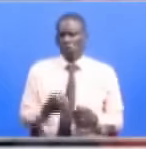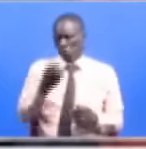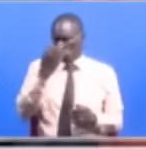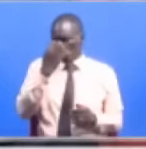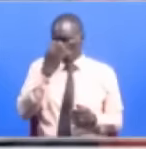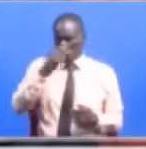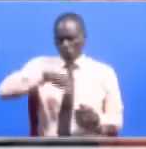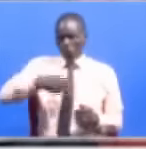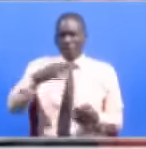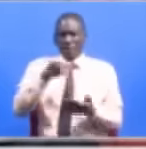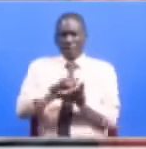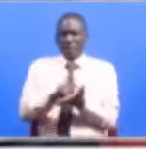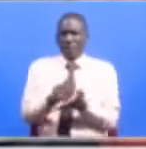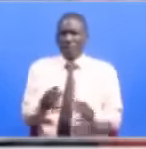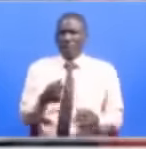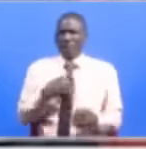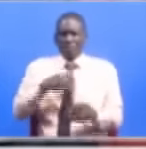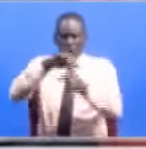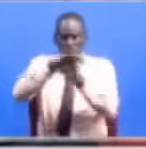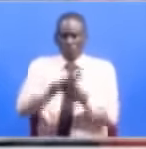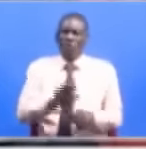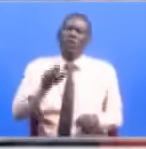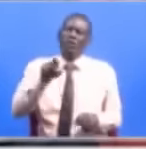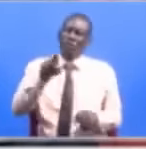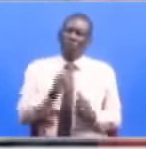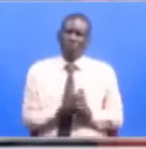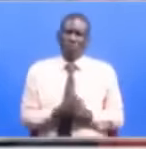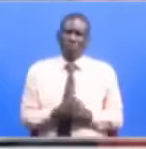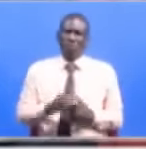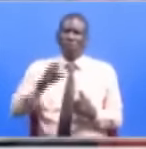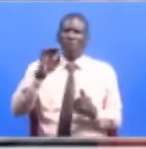that I was undermining him by